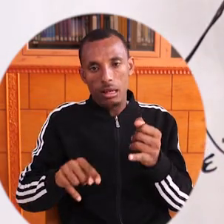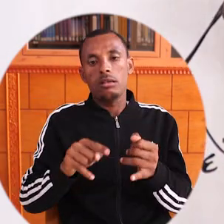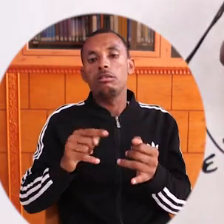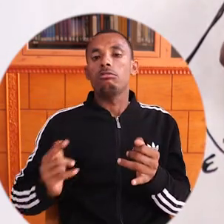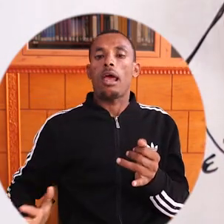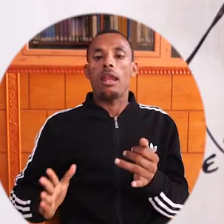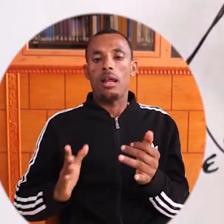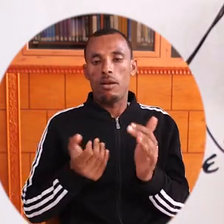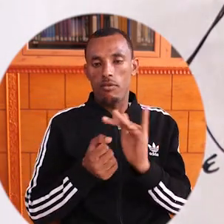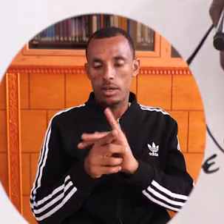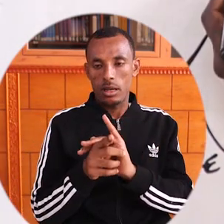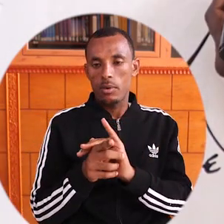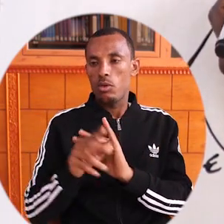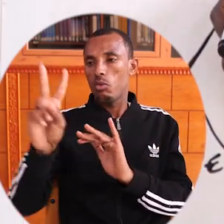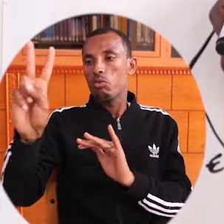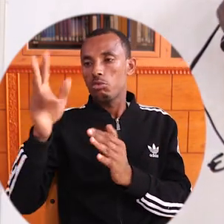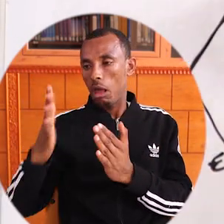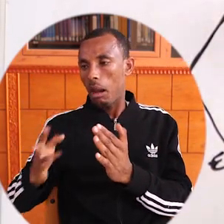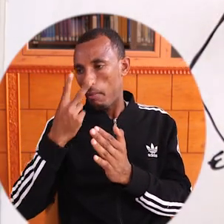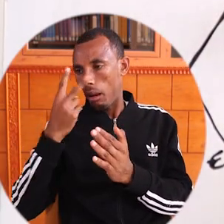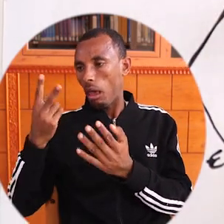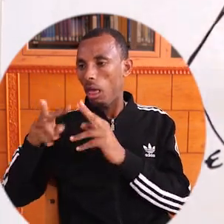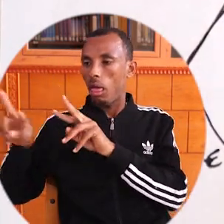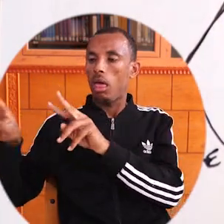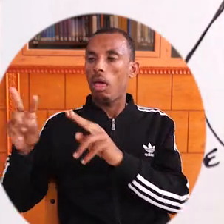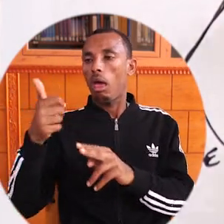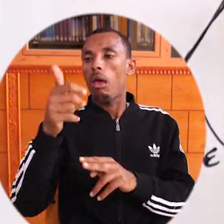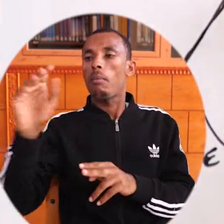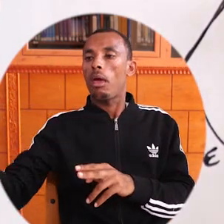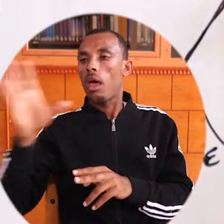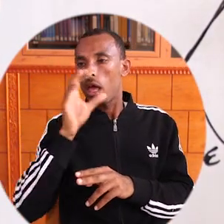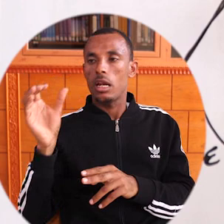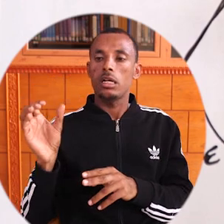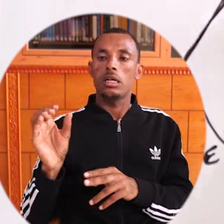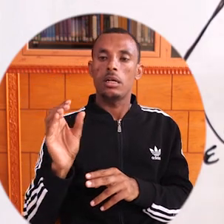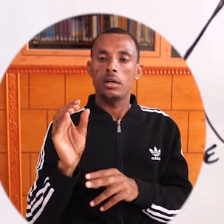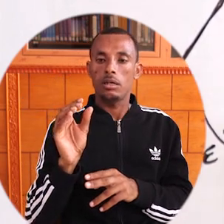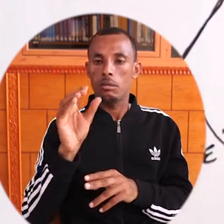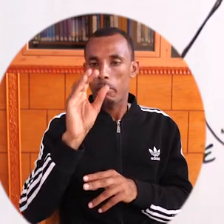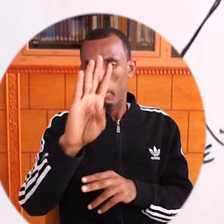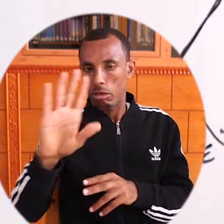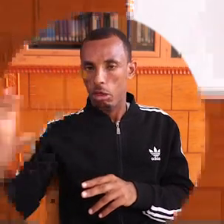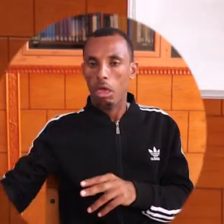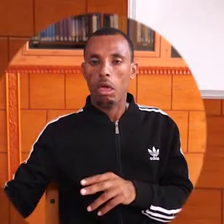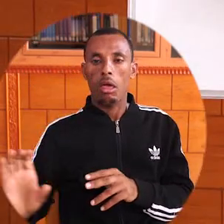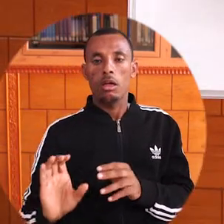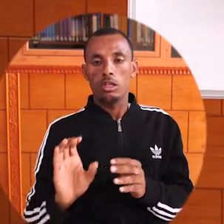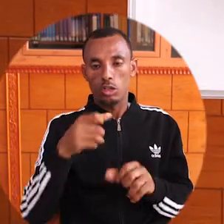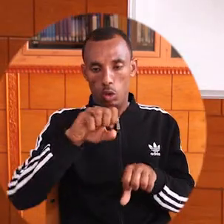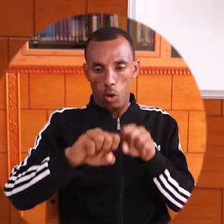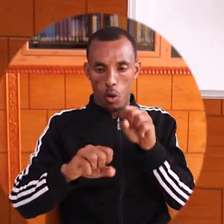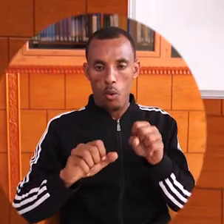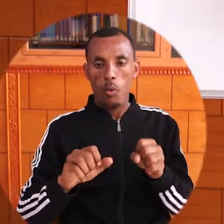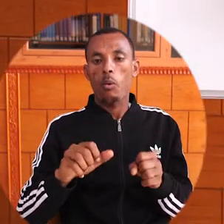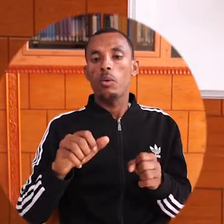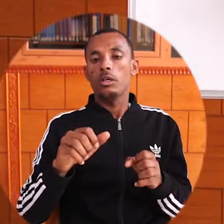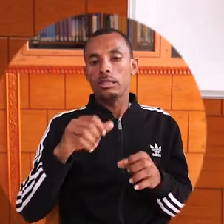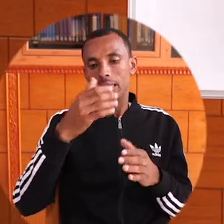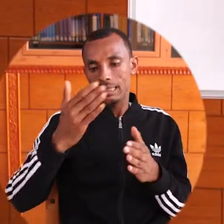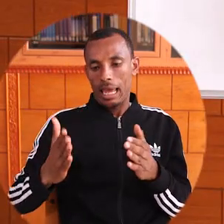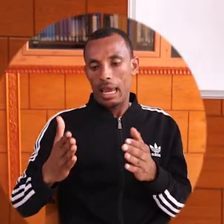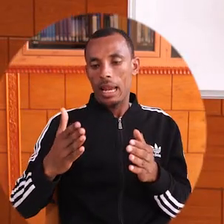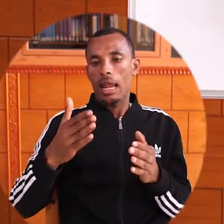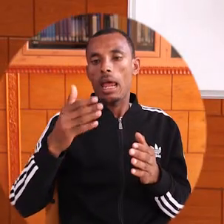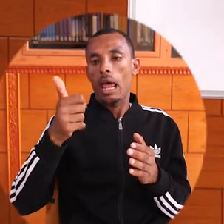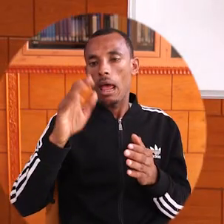take two sides, side AB and side BC. So side AB and